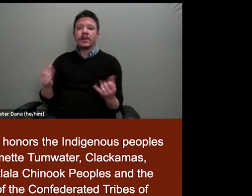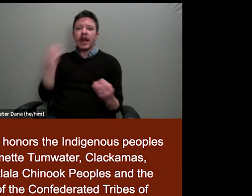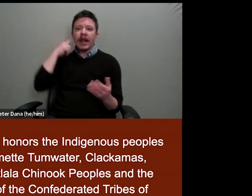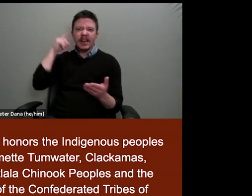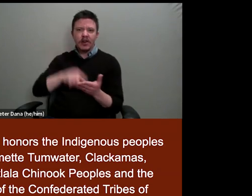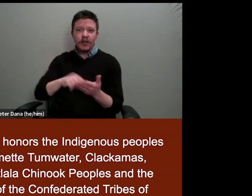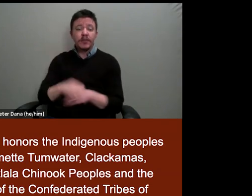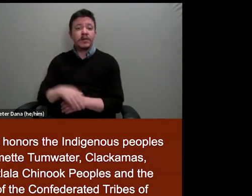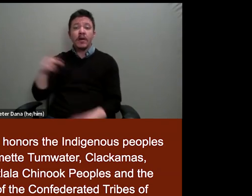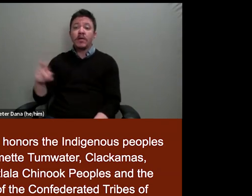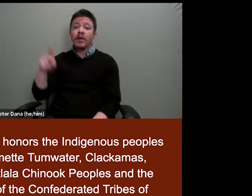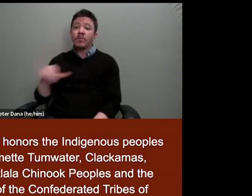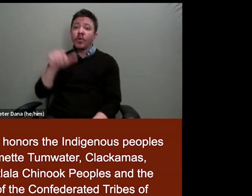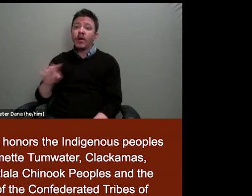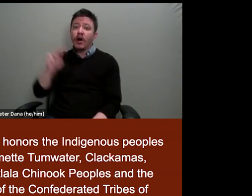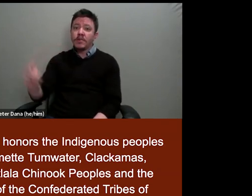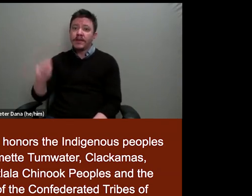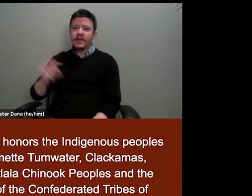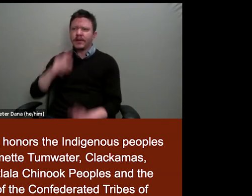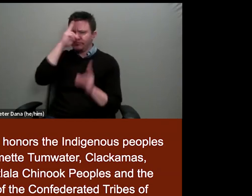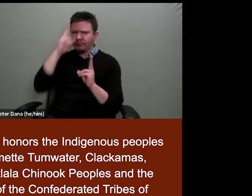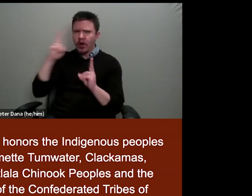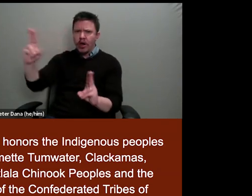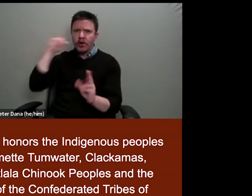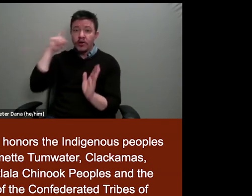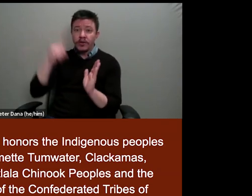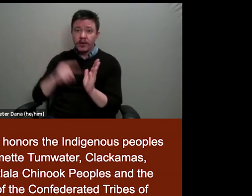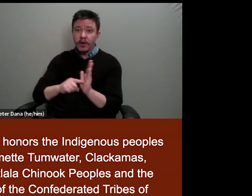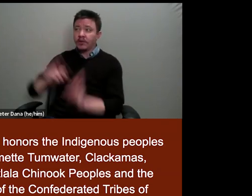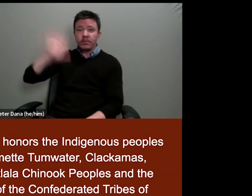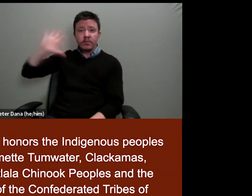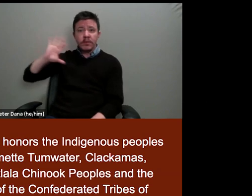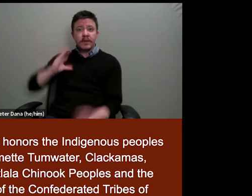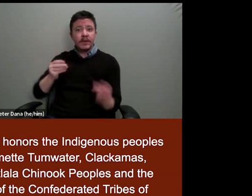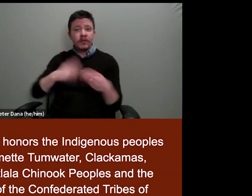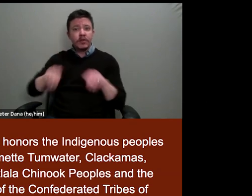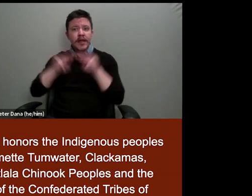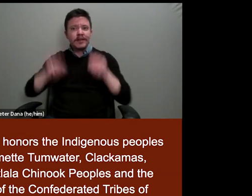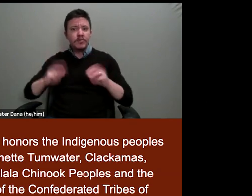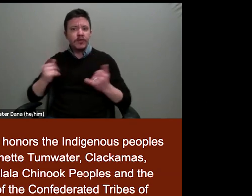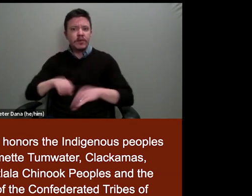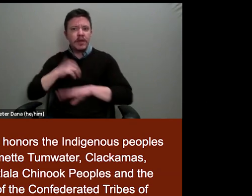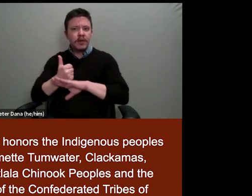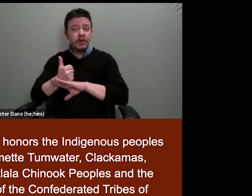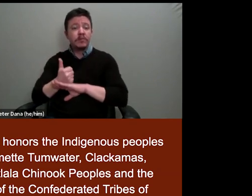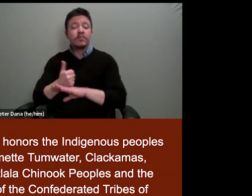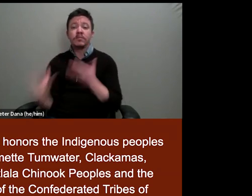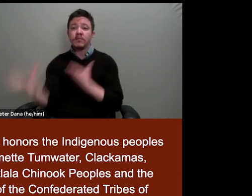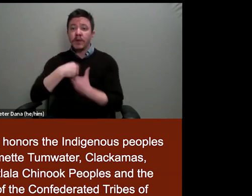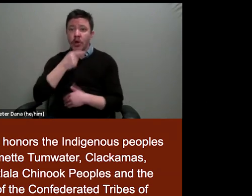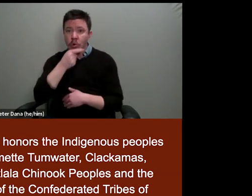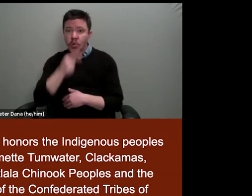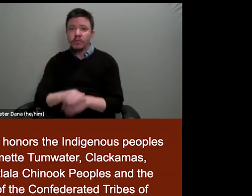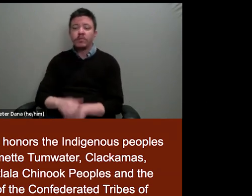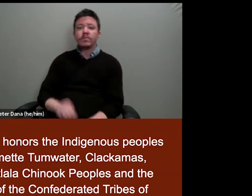peoples of this region on whose ancestral lands the museum now stands. These include the Willamette Tumwater,